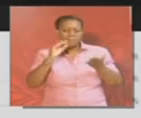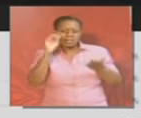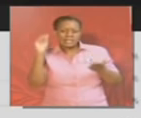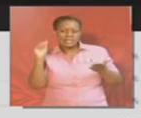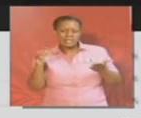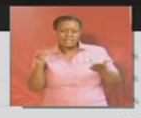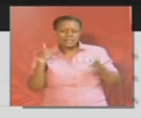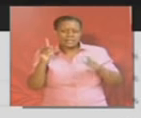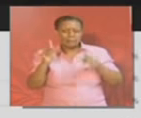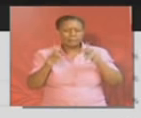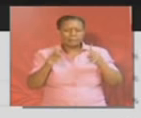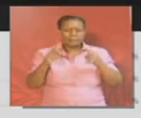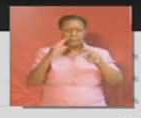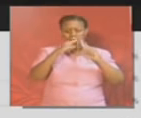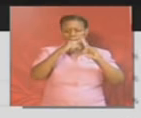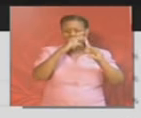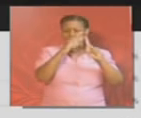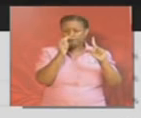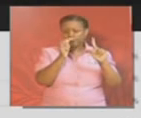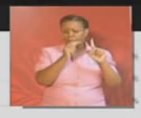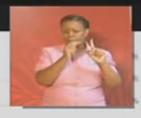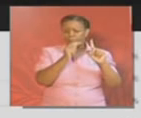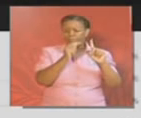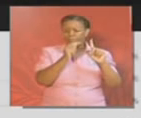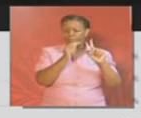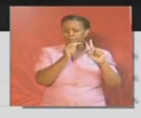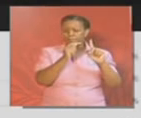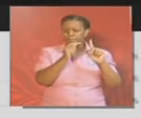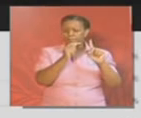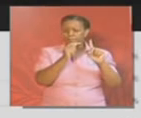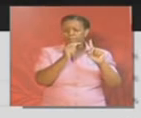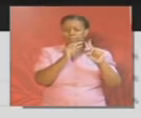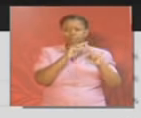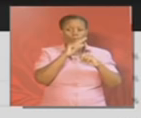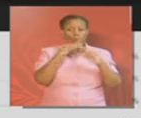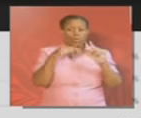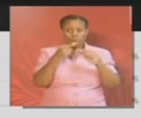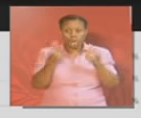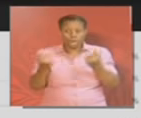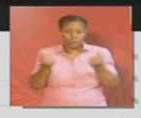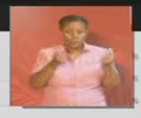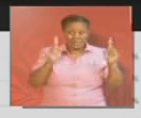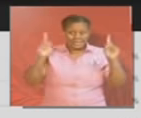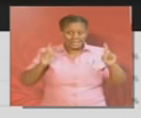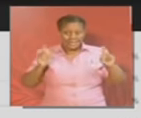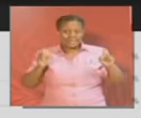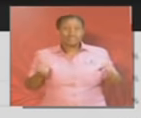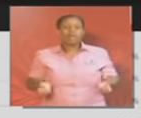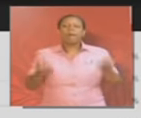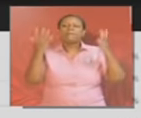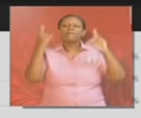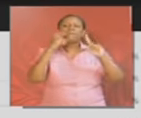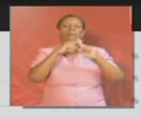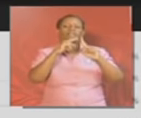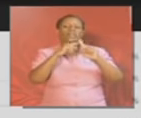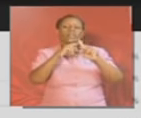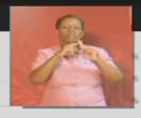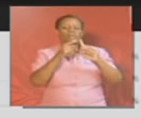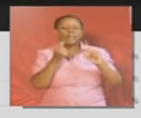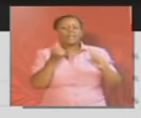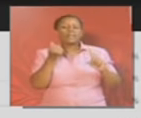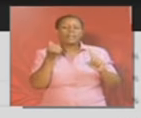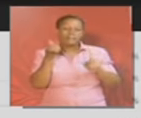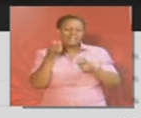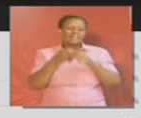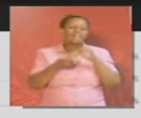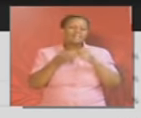among the samples that were tested. Now, the axes are a little bit difficult to see. They extend off the sides of the page,